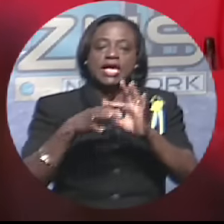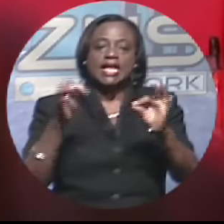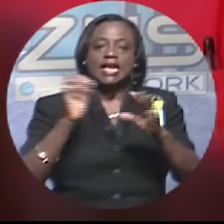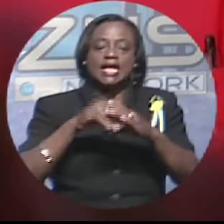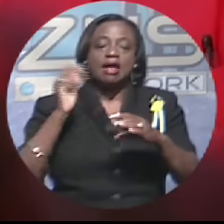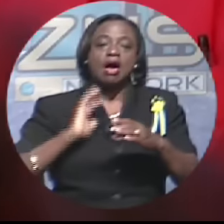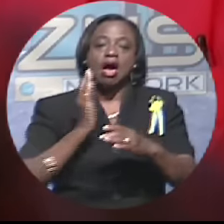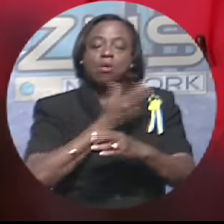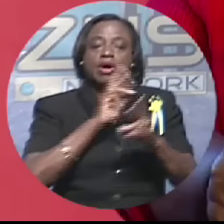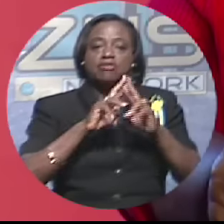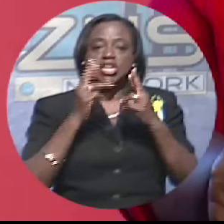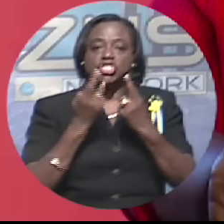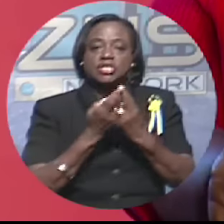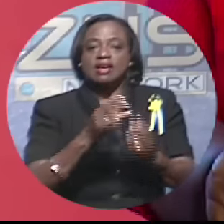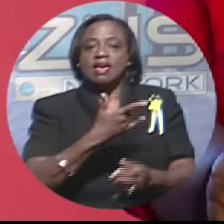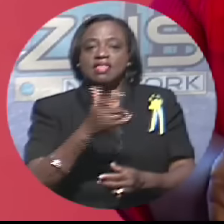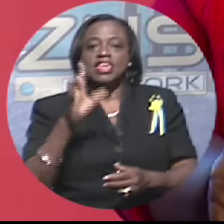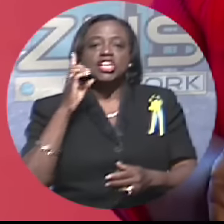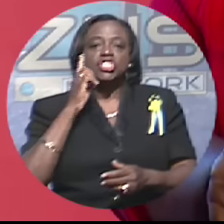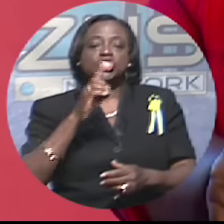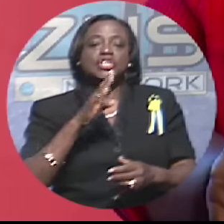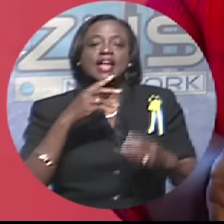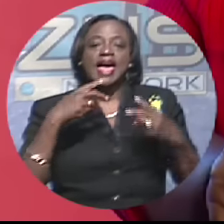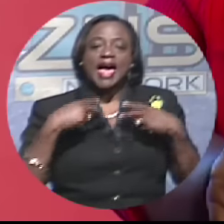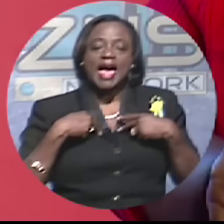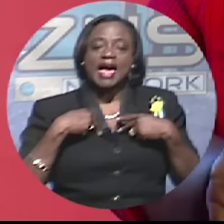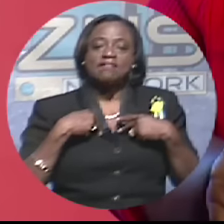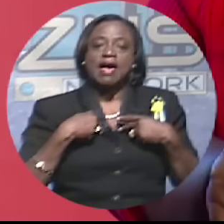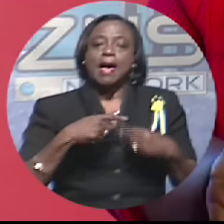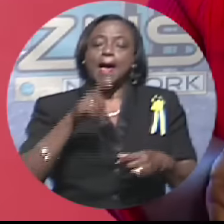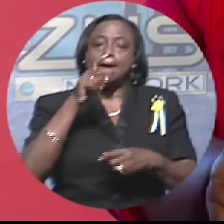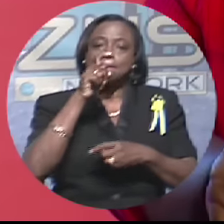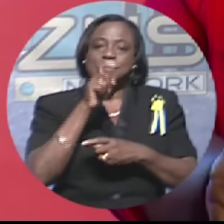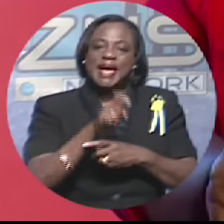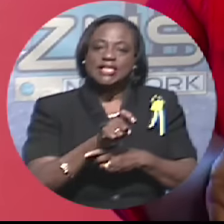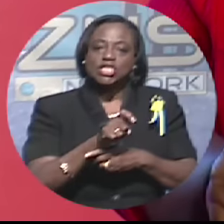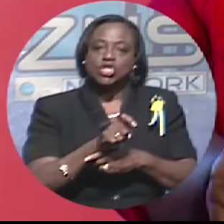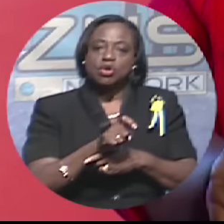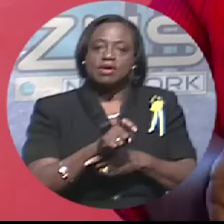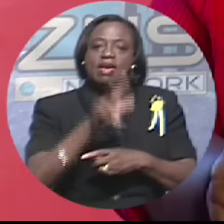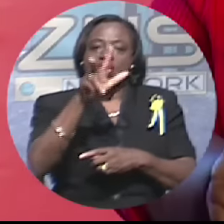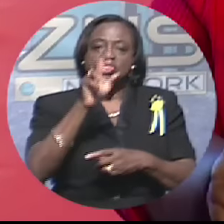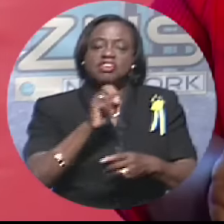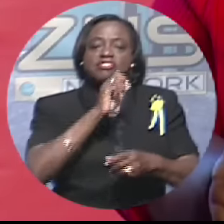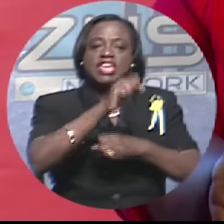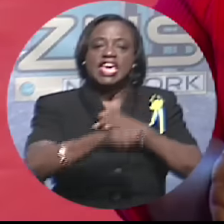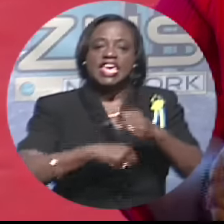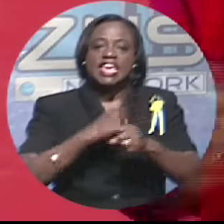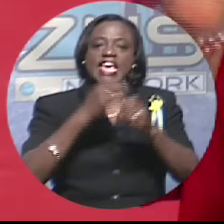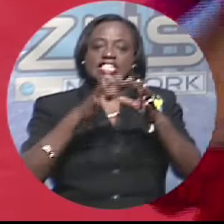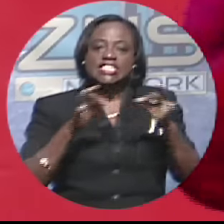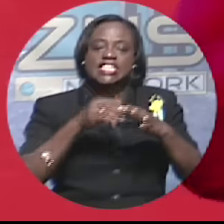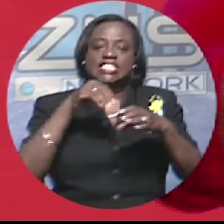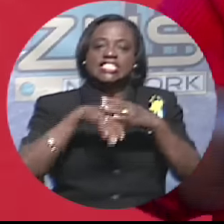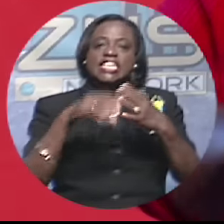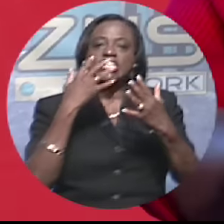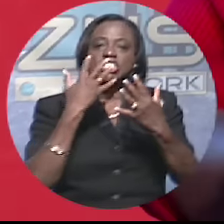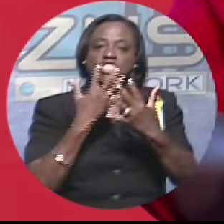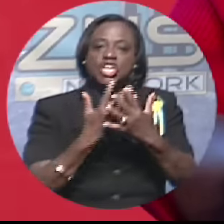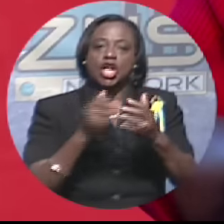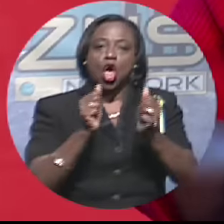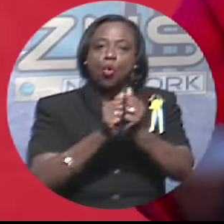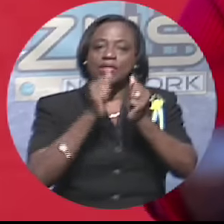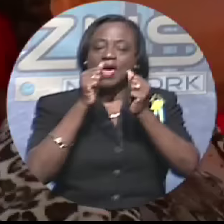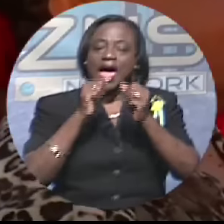region. They should have a mandatory minimum sentence of 30 years without question and no chance